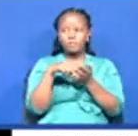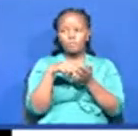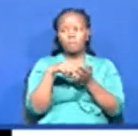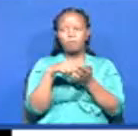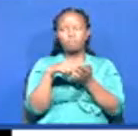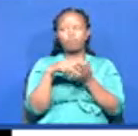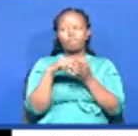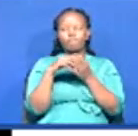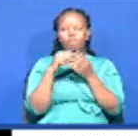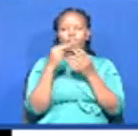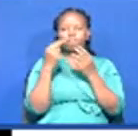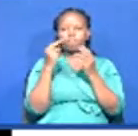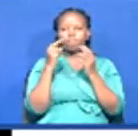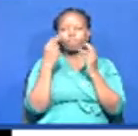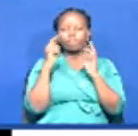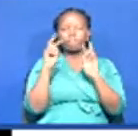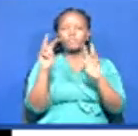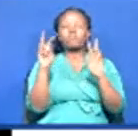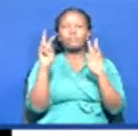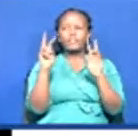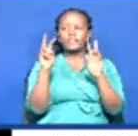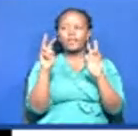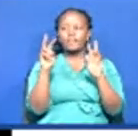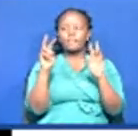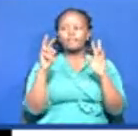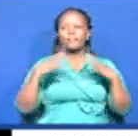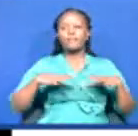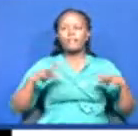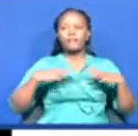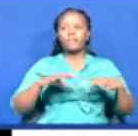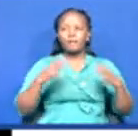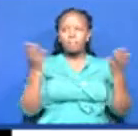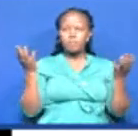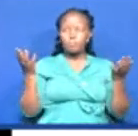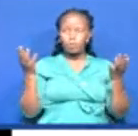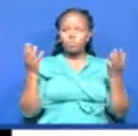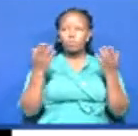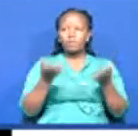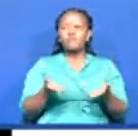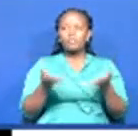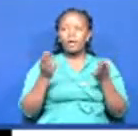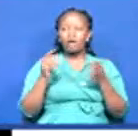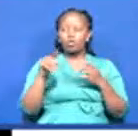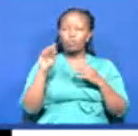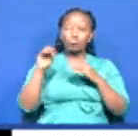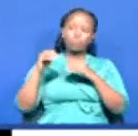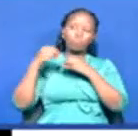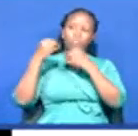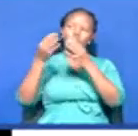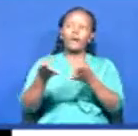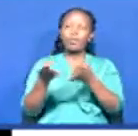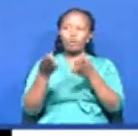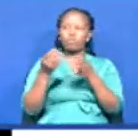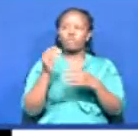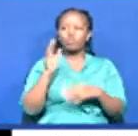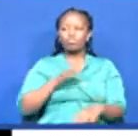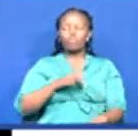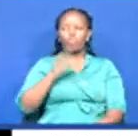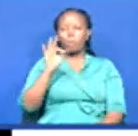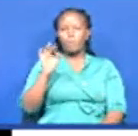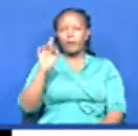facing the people so that they see what is happening. Sir, I request that you hand that over to Frida and Madam